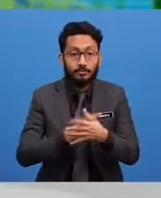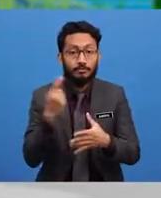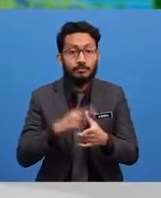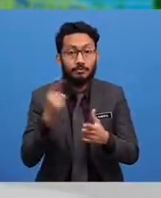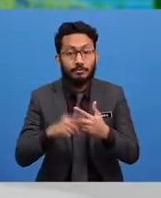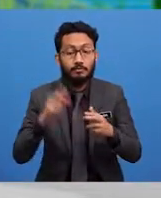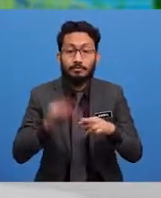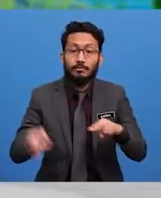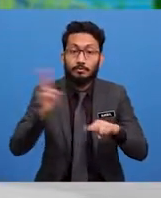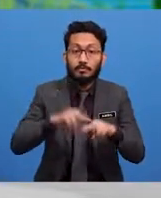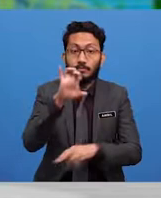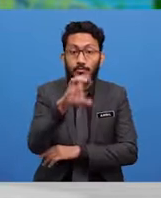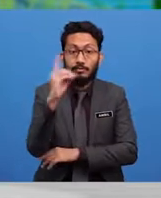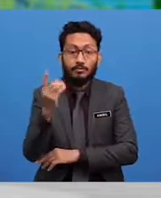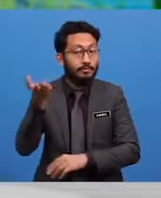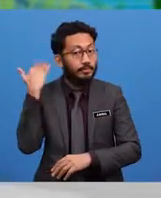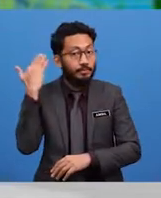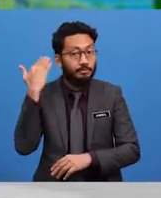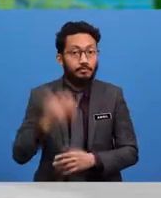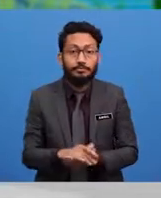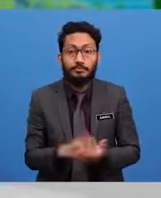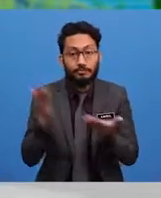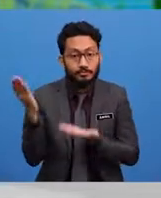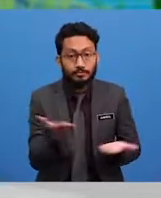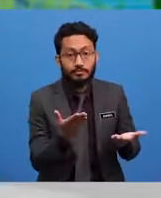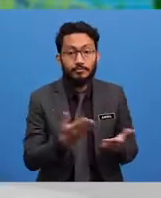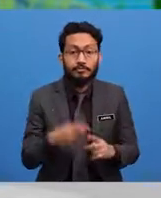it, which brings it to tried.